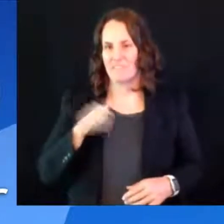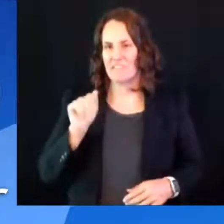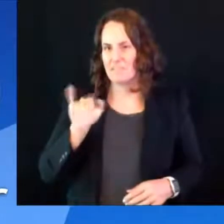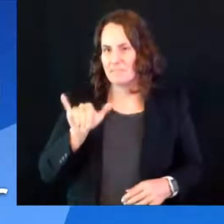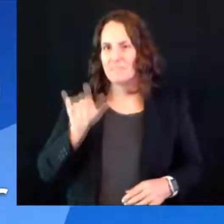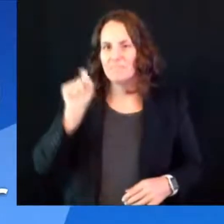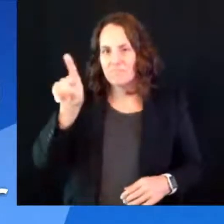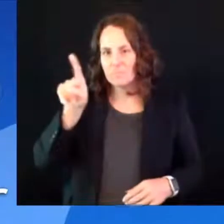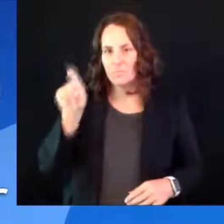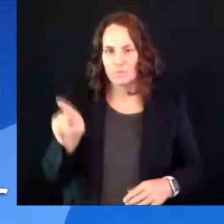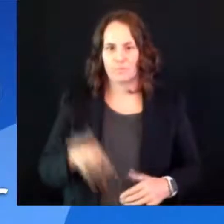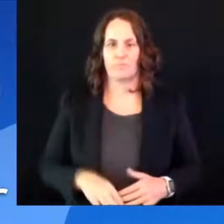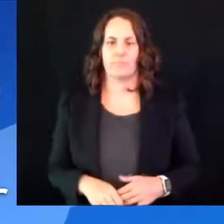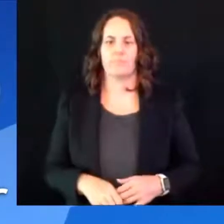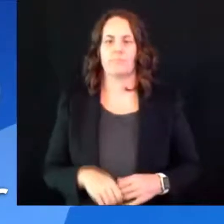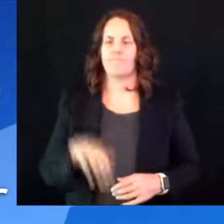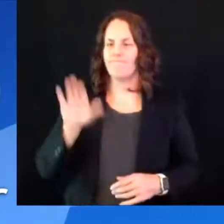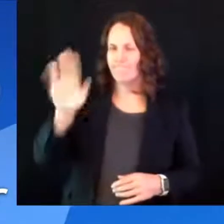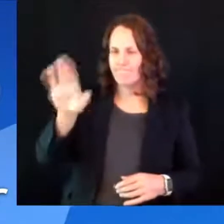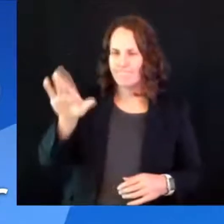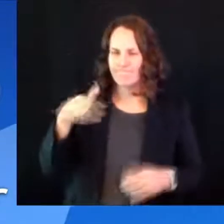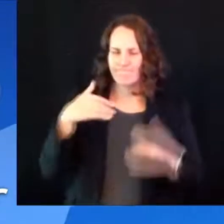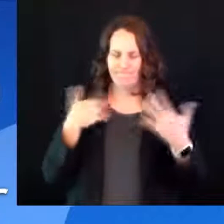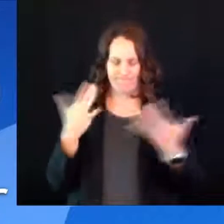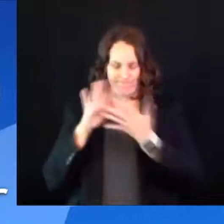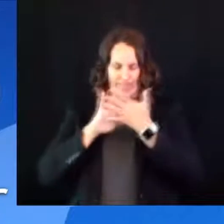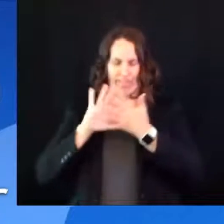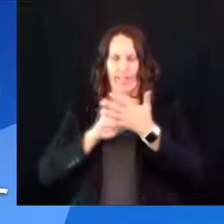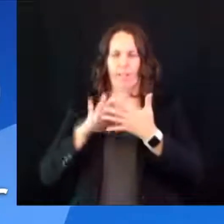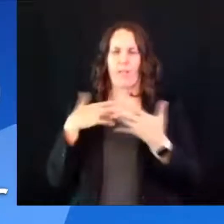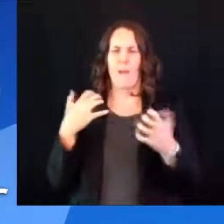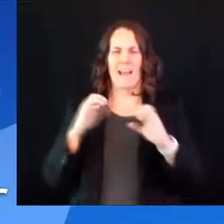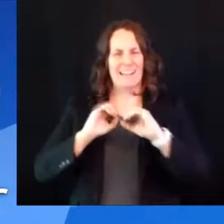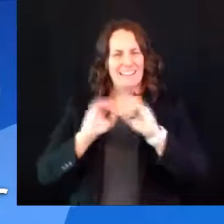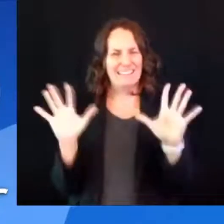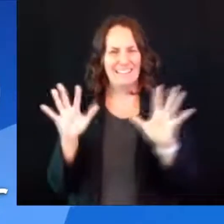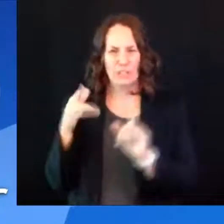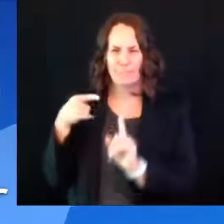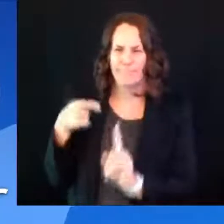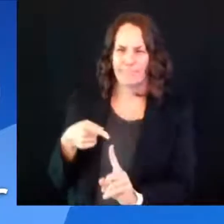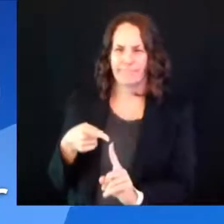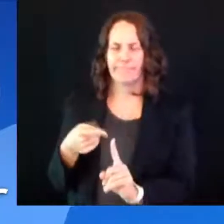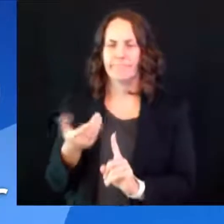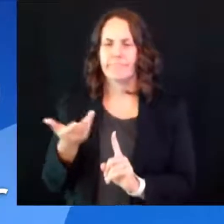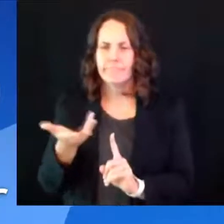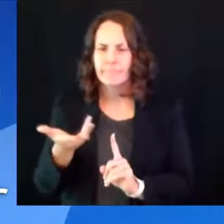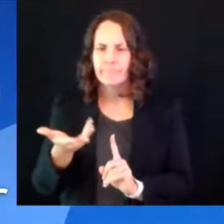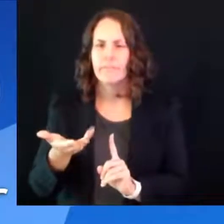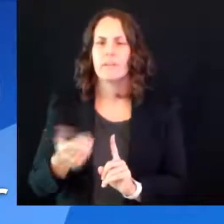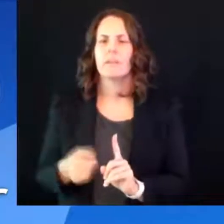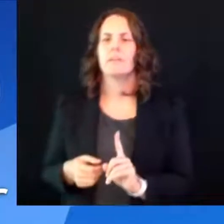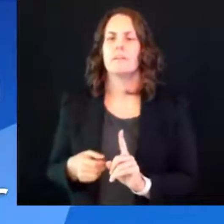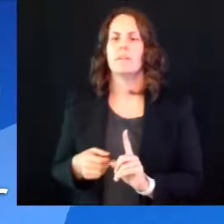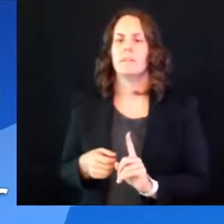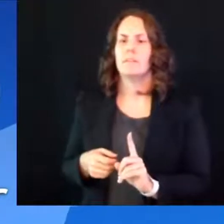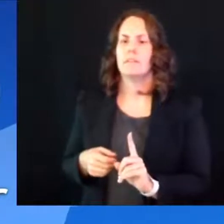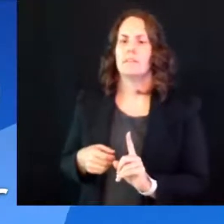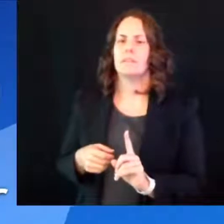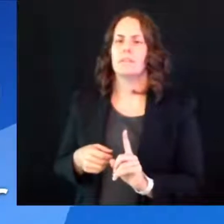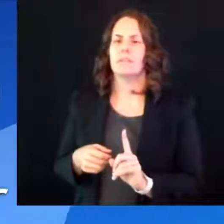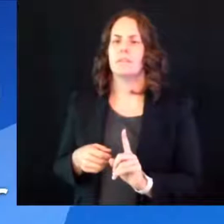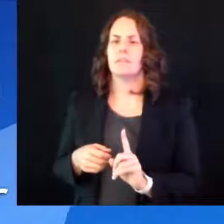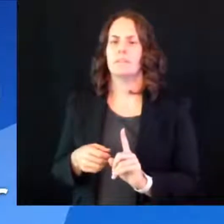it up to the individual counties to limit the mass gathering numbers? And also I'm